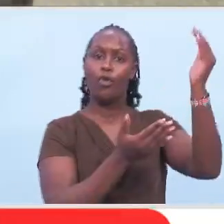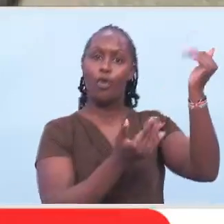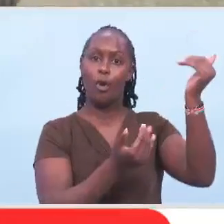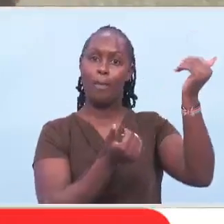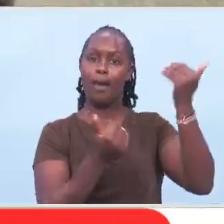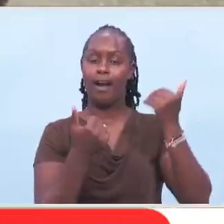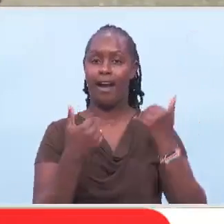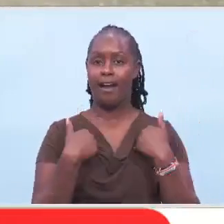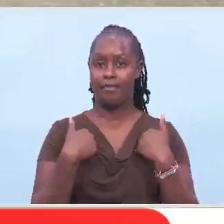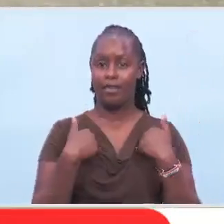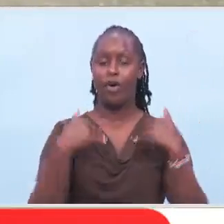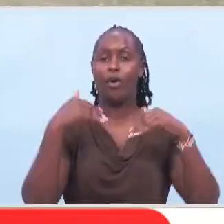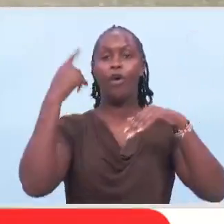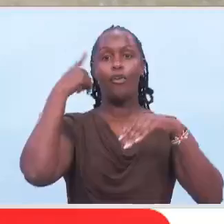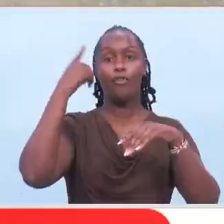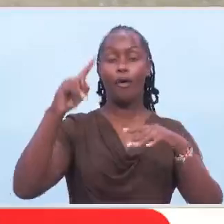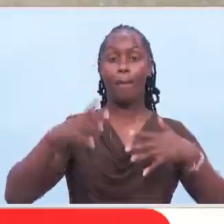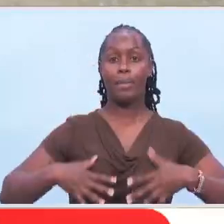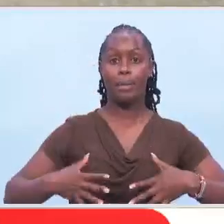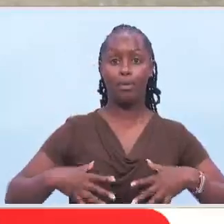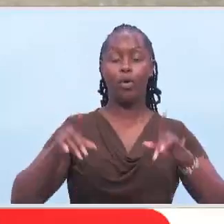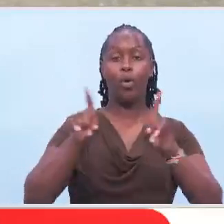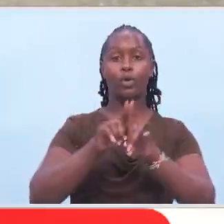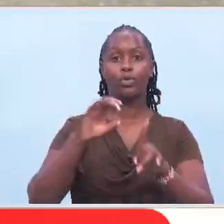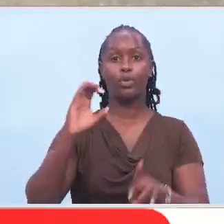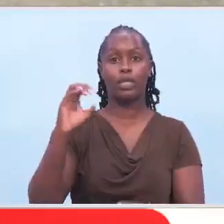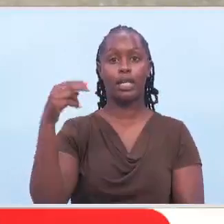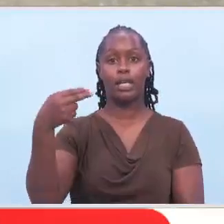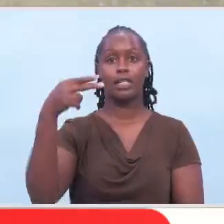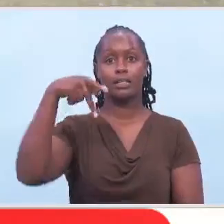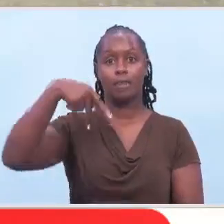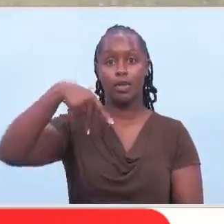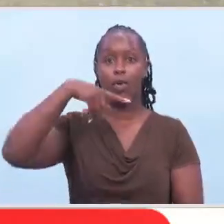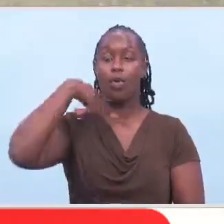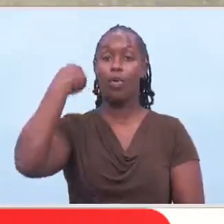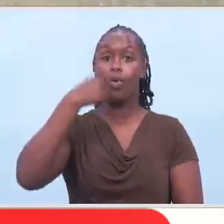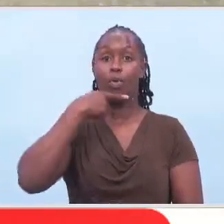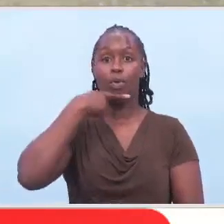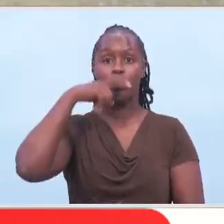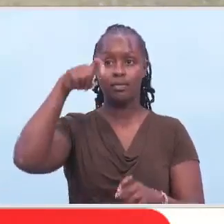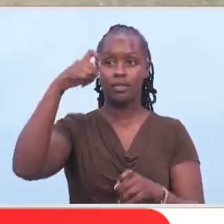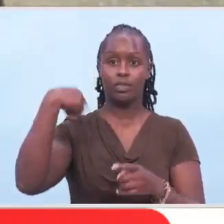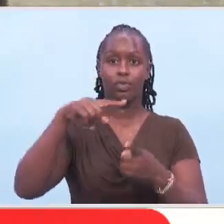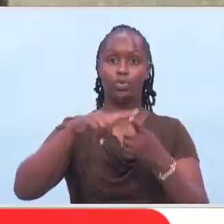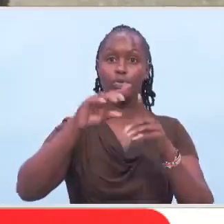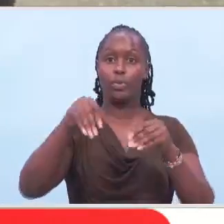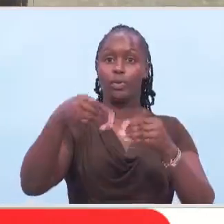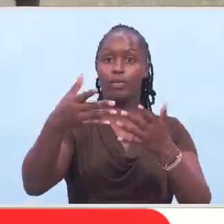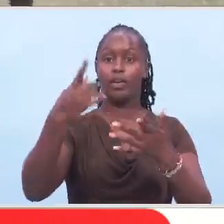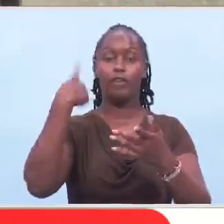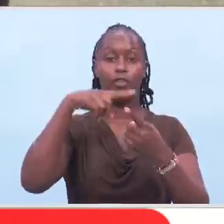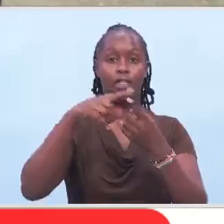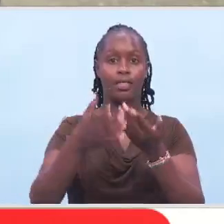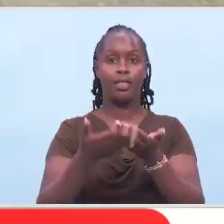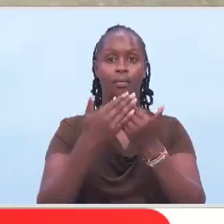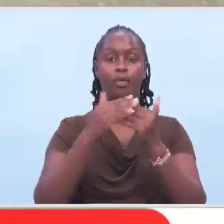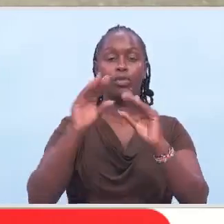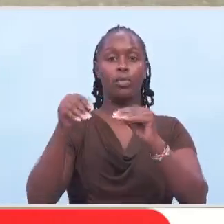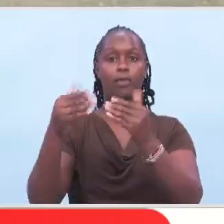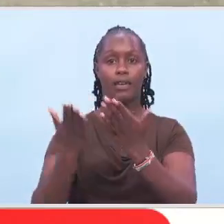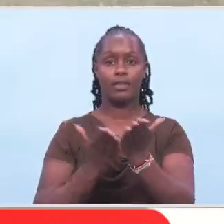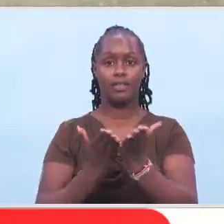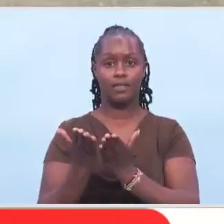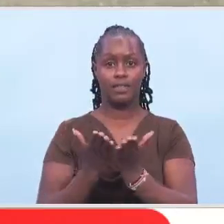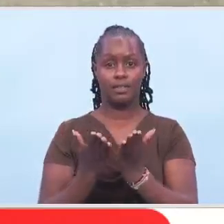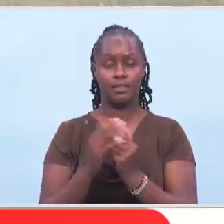and CHPs who have been struggling to provide health services to the masses. Reporting for TV 47